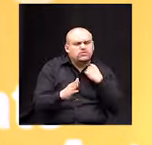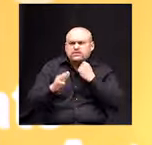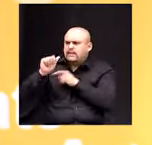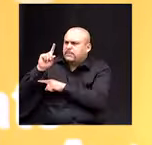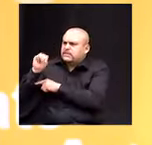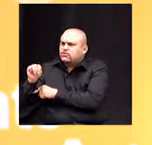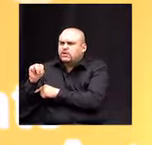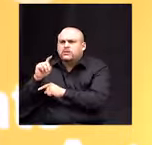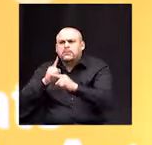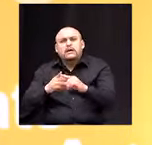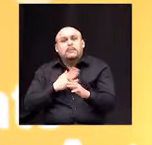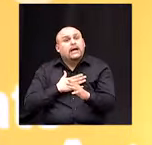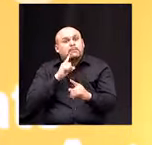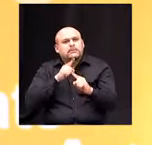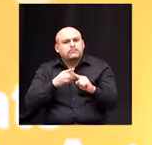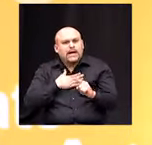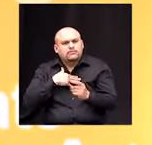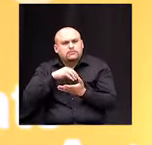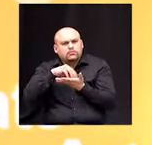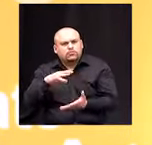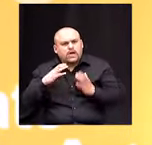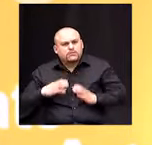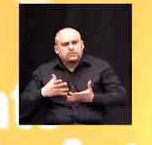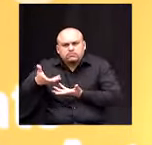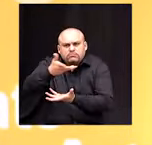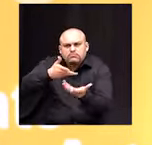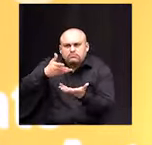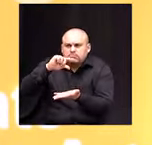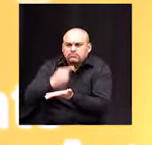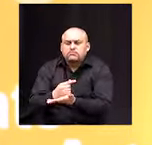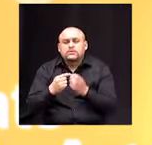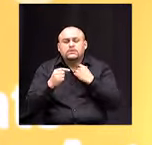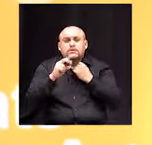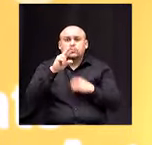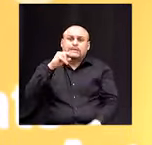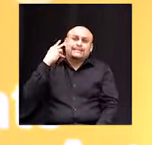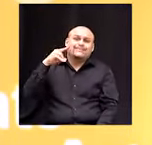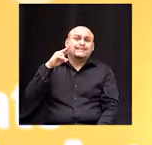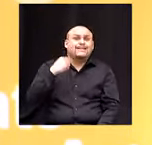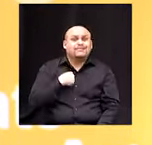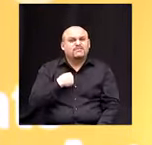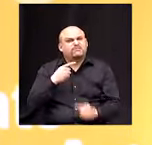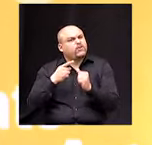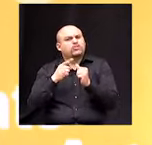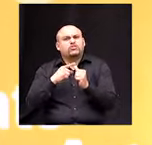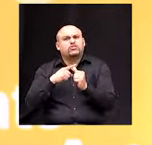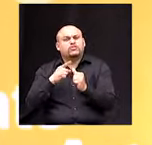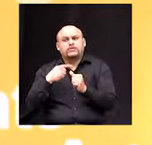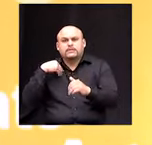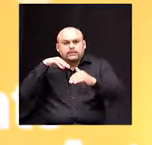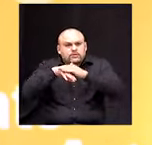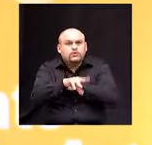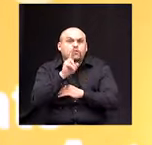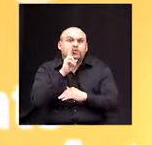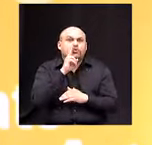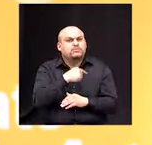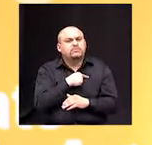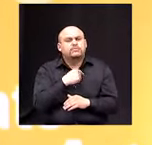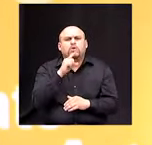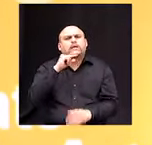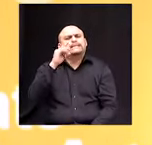and of course, my fellow graduates. In 2017, when I first landed in Houston, I